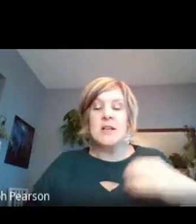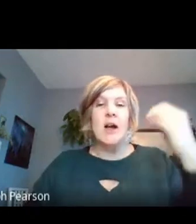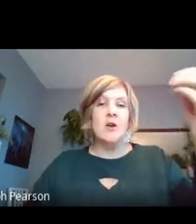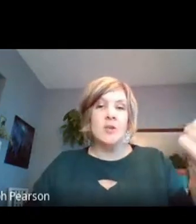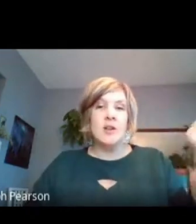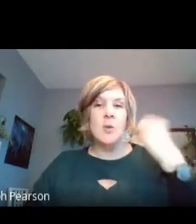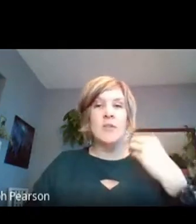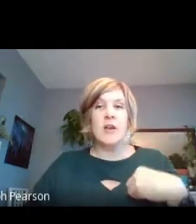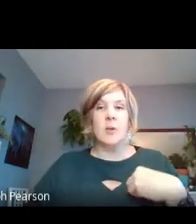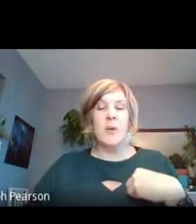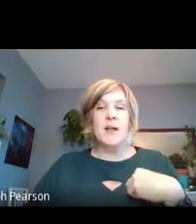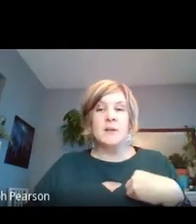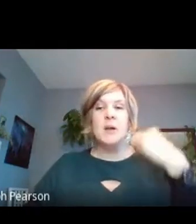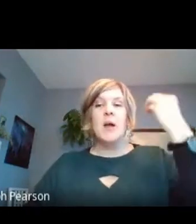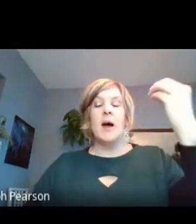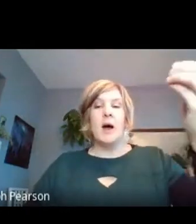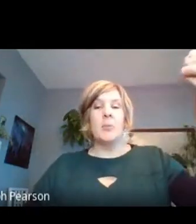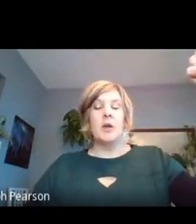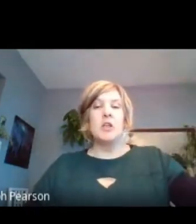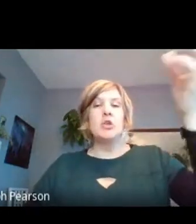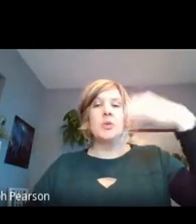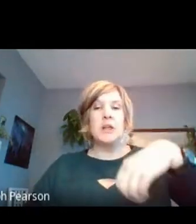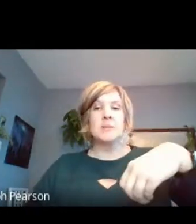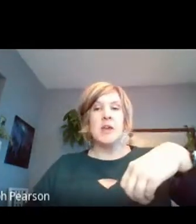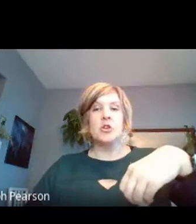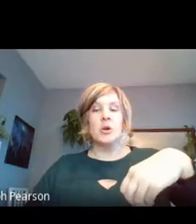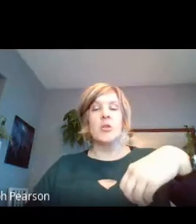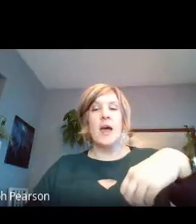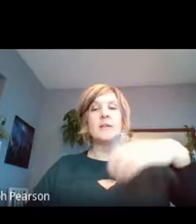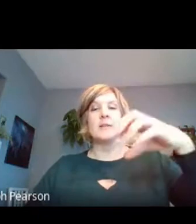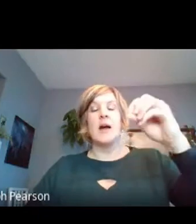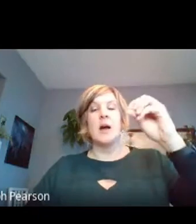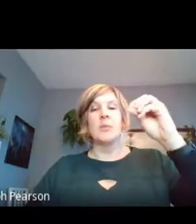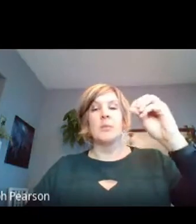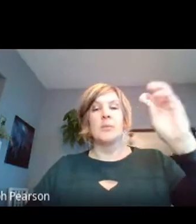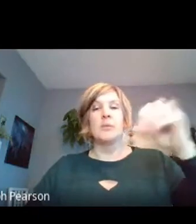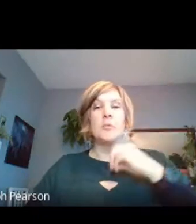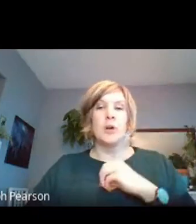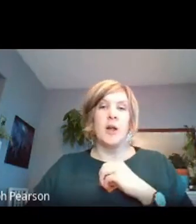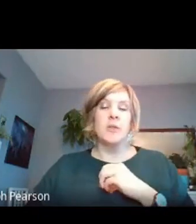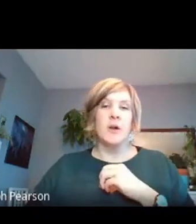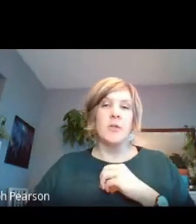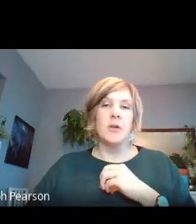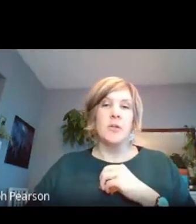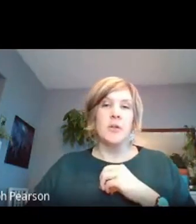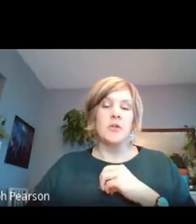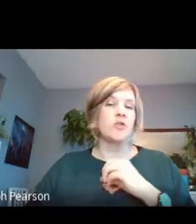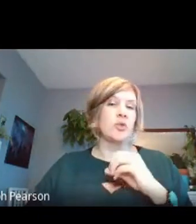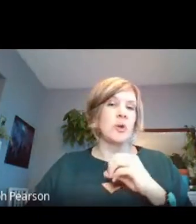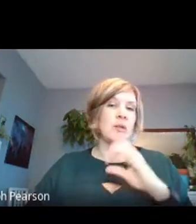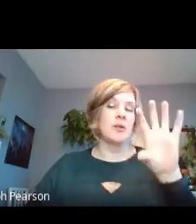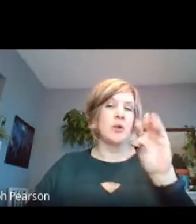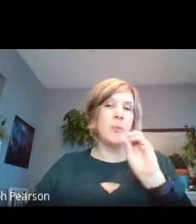17 i noticed that you have a yellow button um can you please make sure that um you click the the